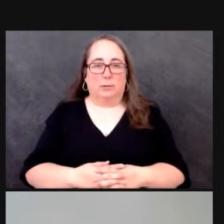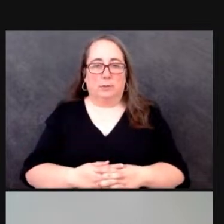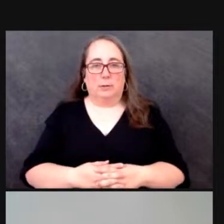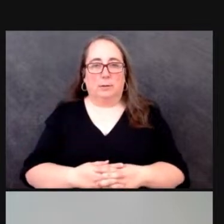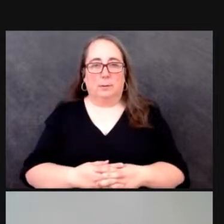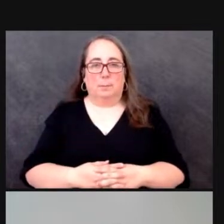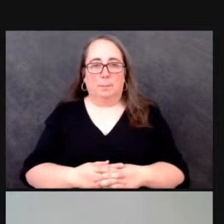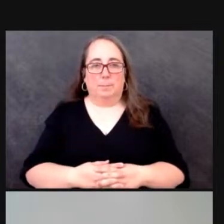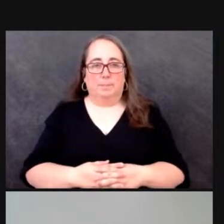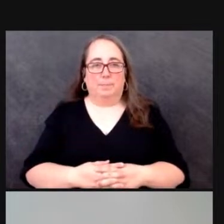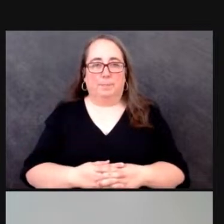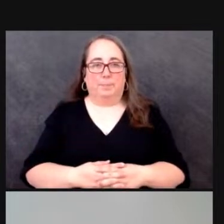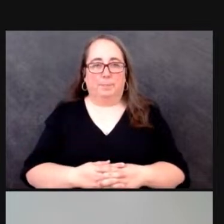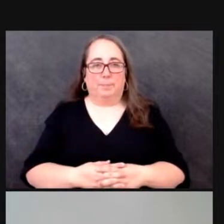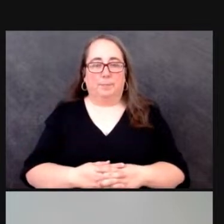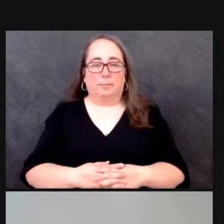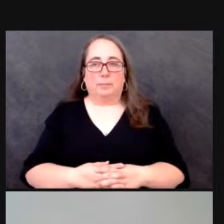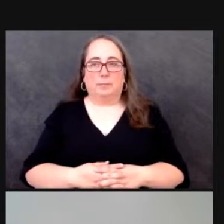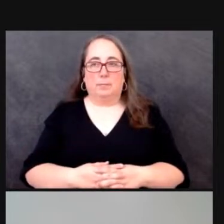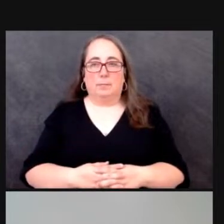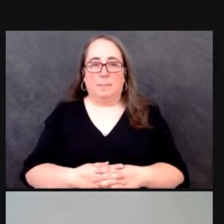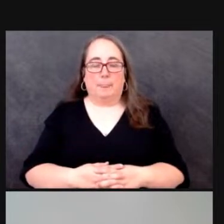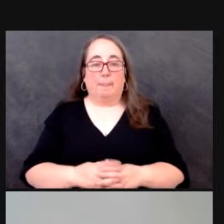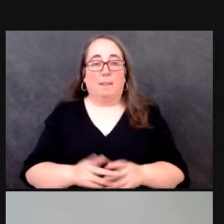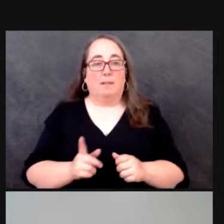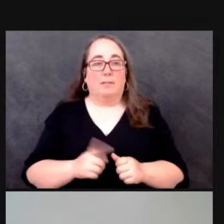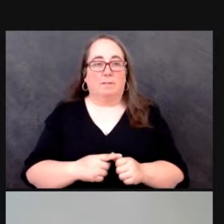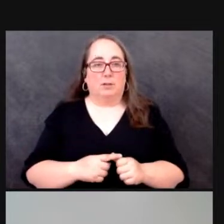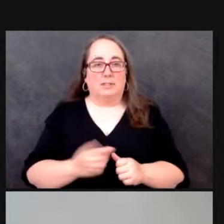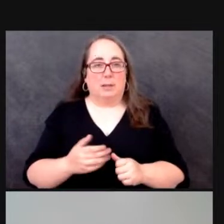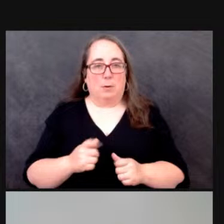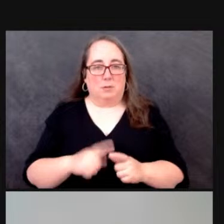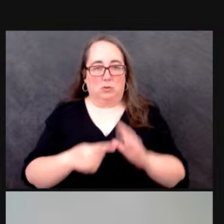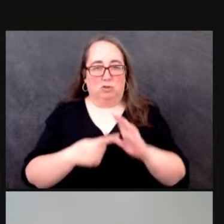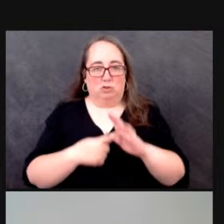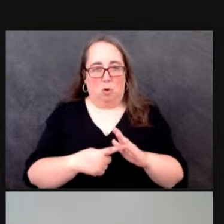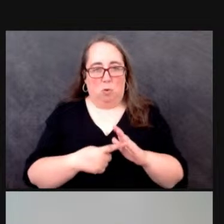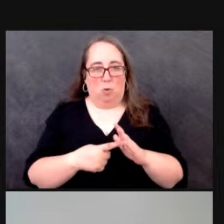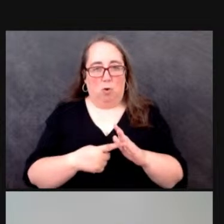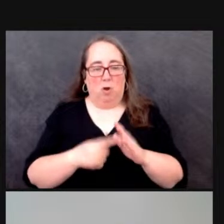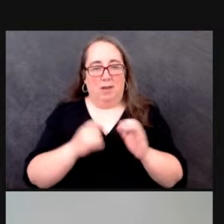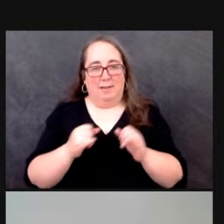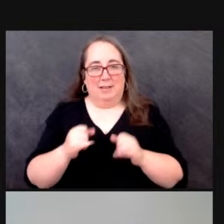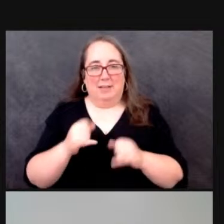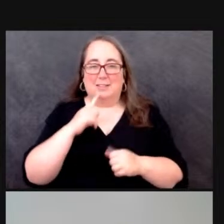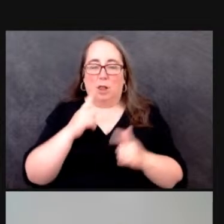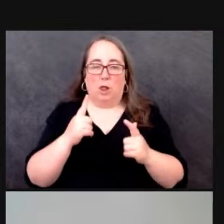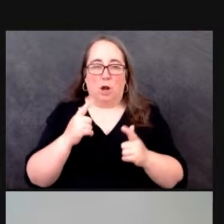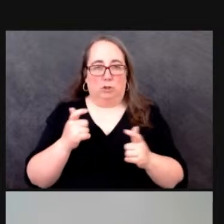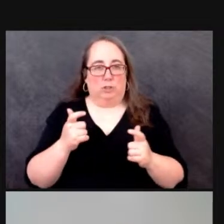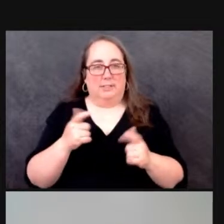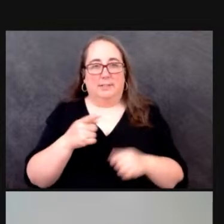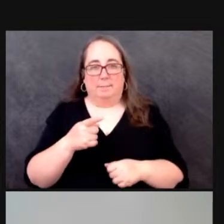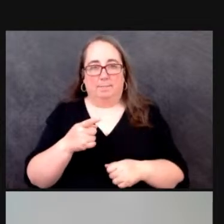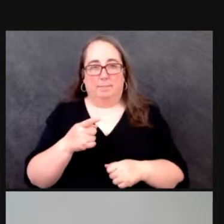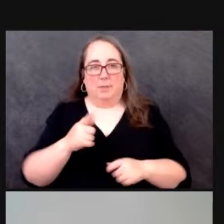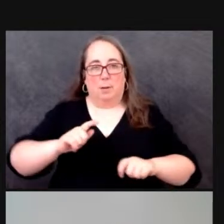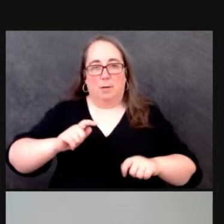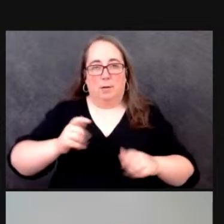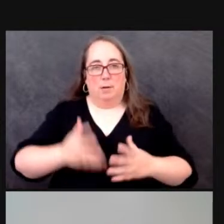The first piece I'd like to highlight individually is the largest piece in the USS Maryland Silver Service set, and it's